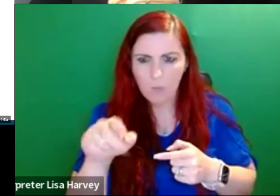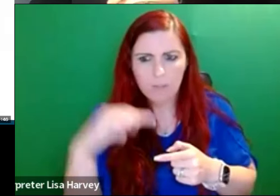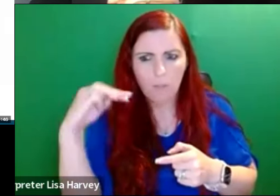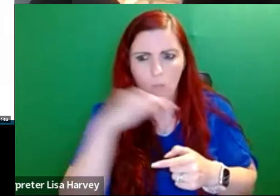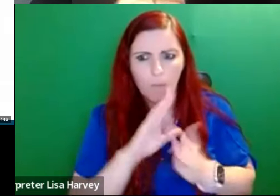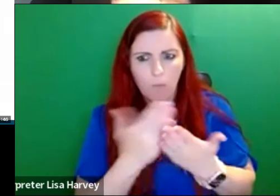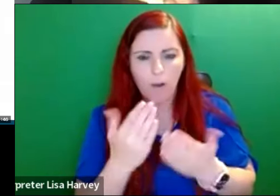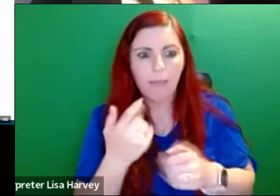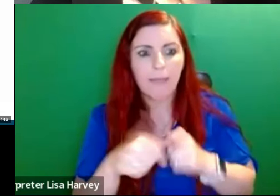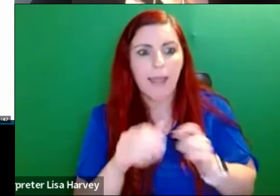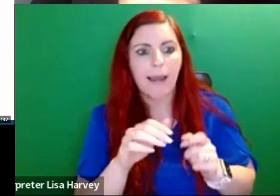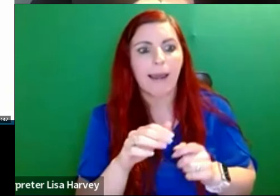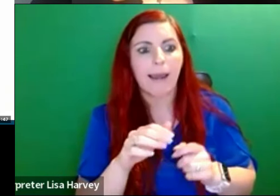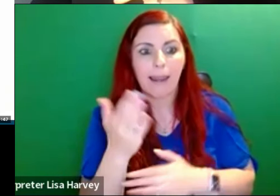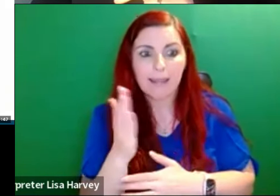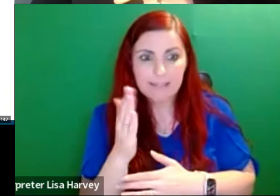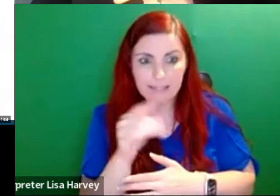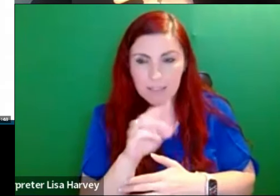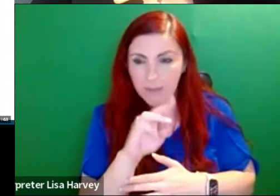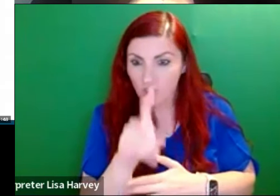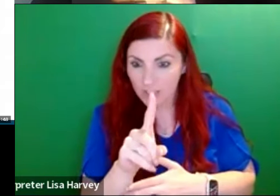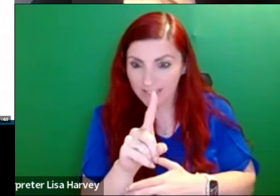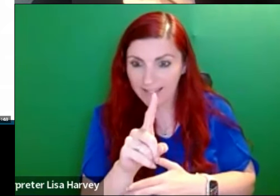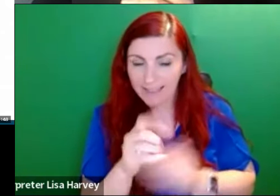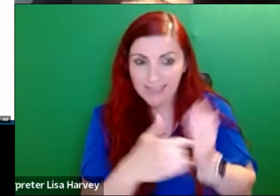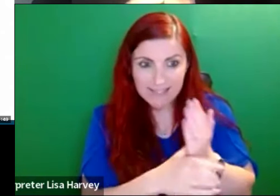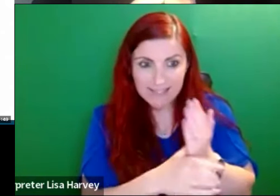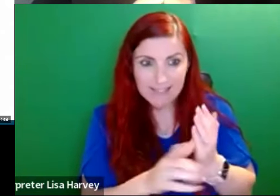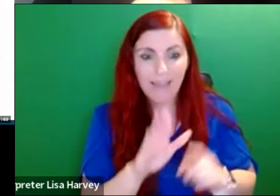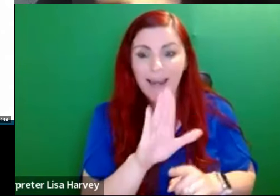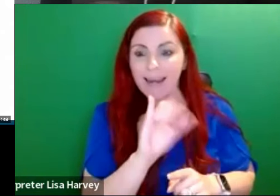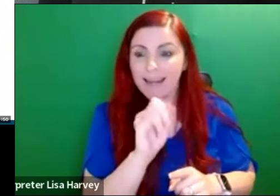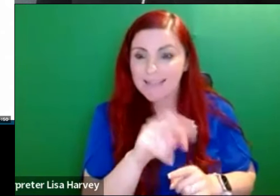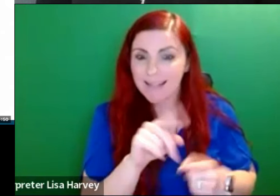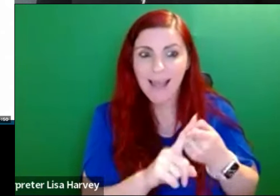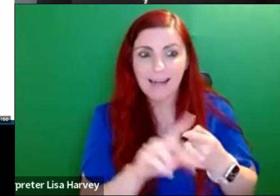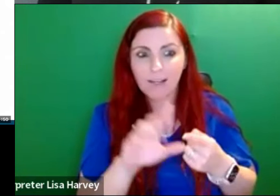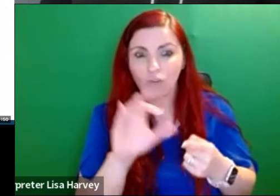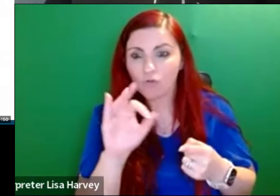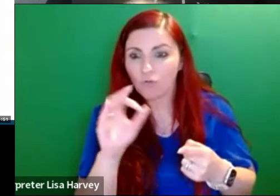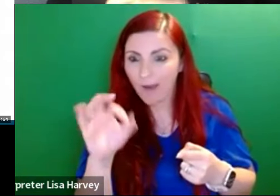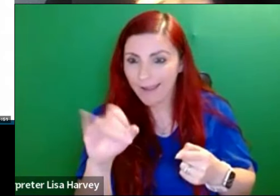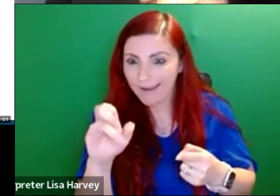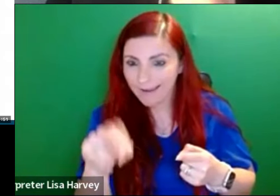PhD thesis, and then Leeson and Graham started looking at gender variance again.